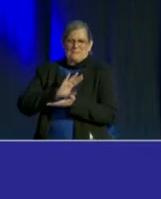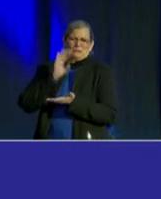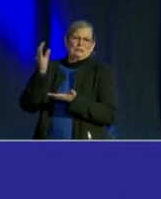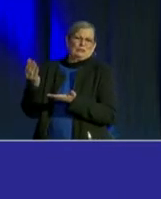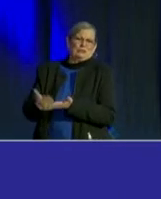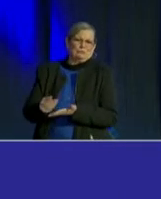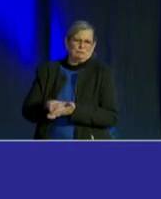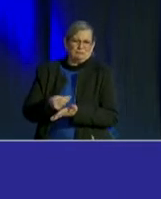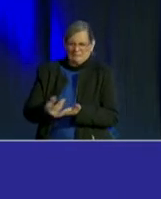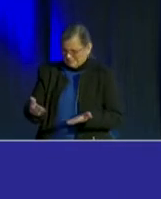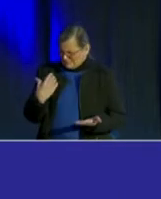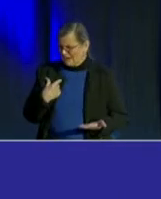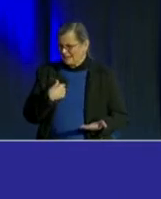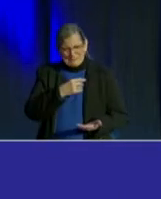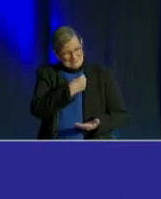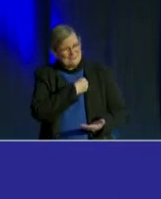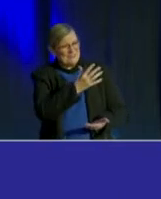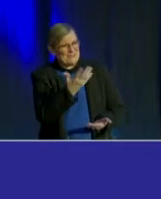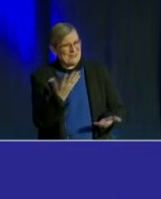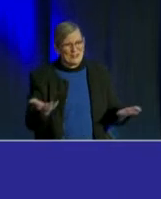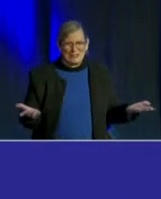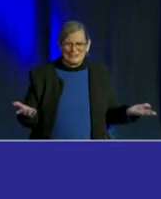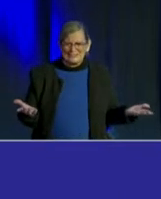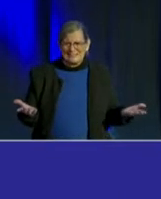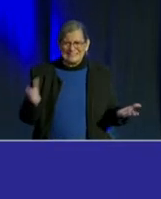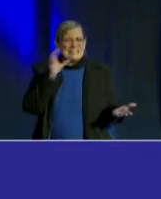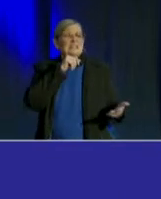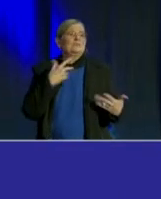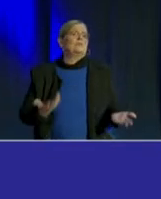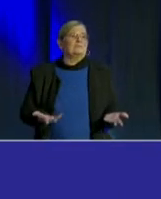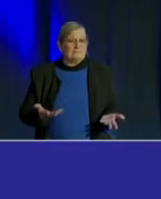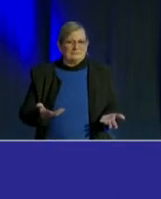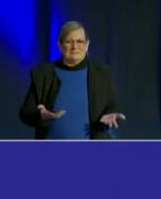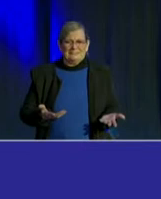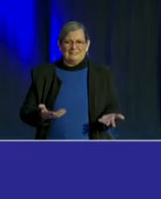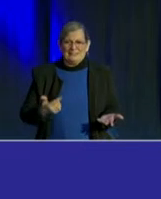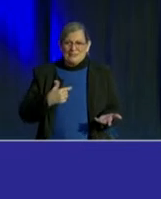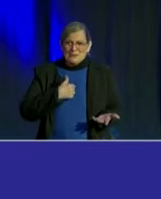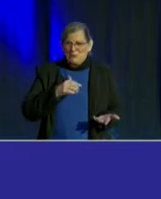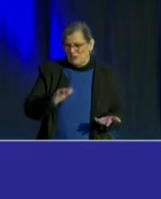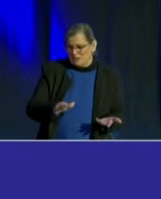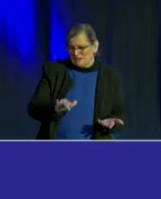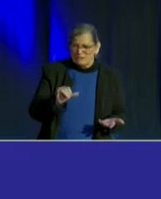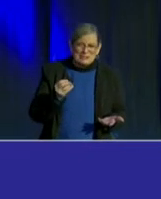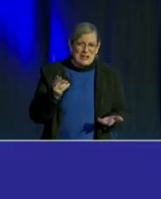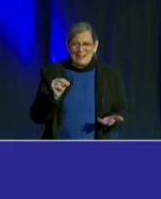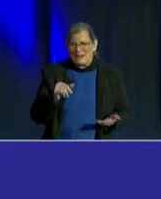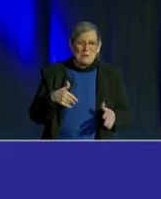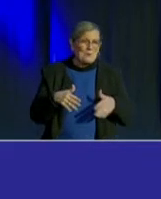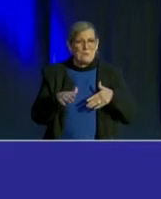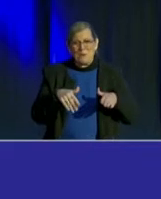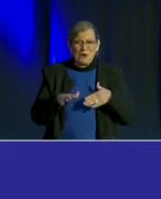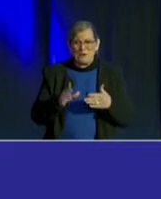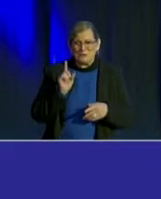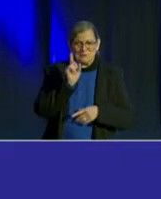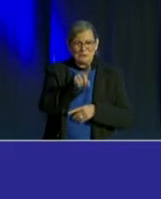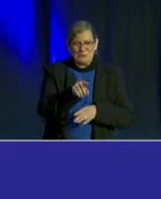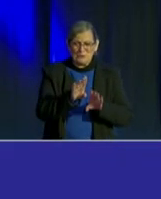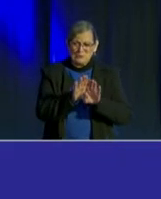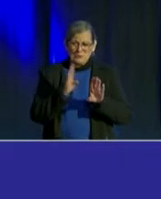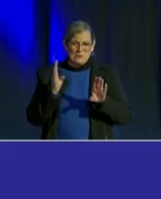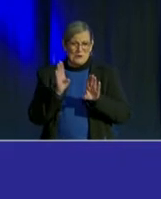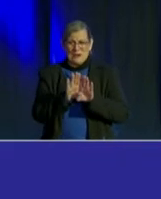of that budget. Because guess what? When little Johnny walks out the door,